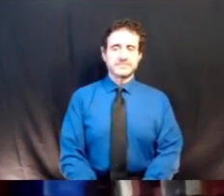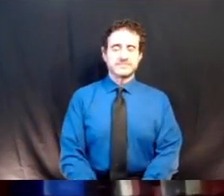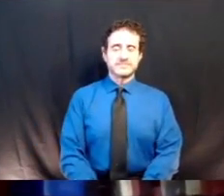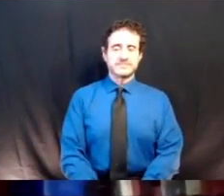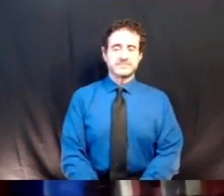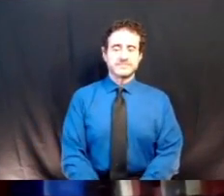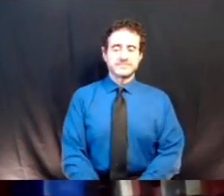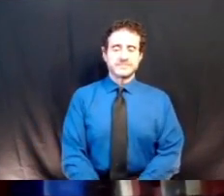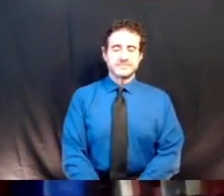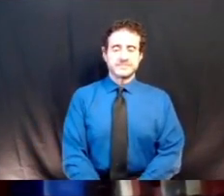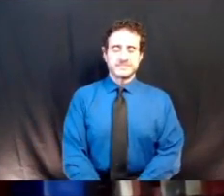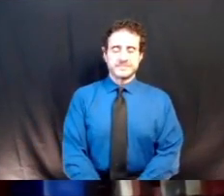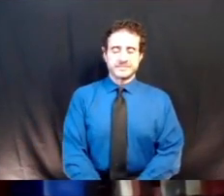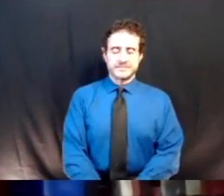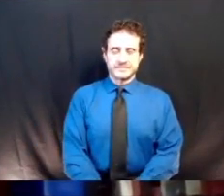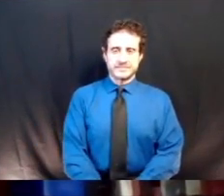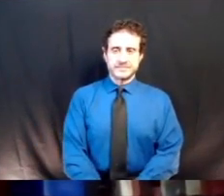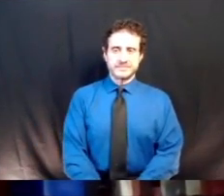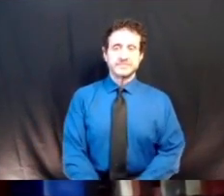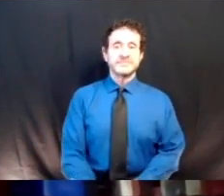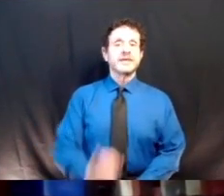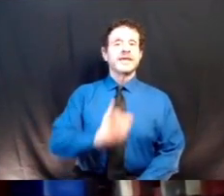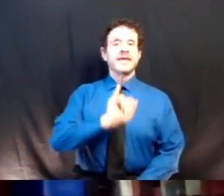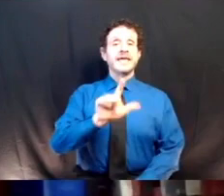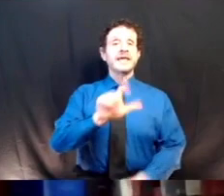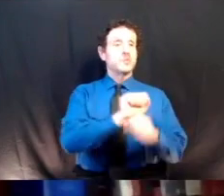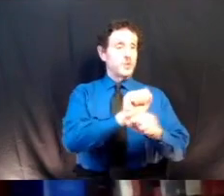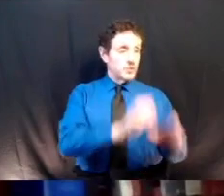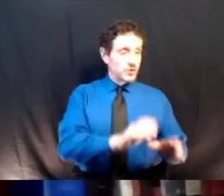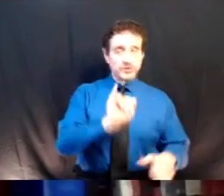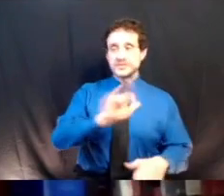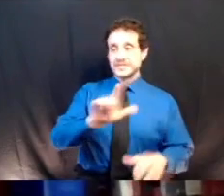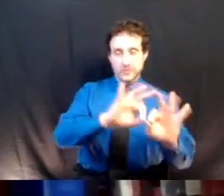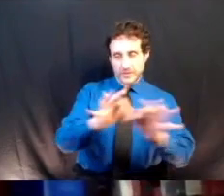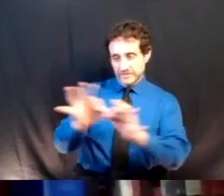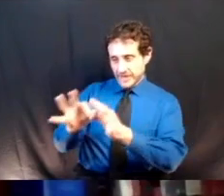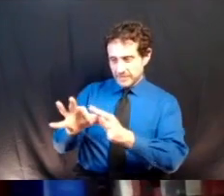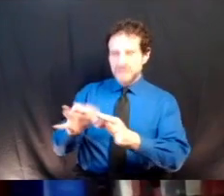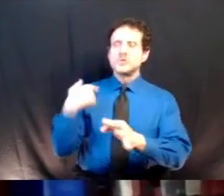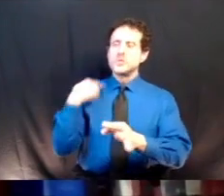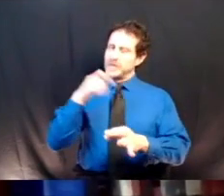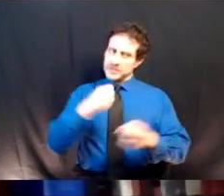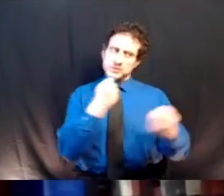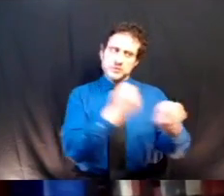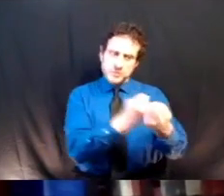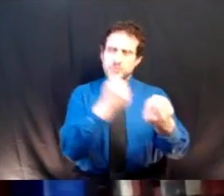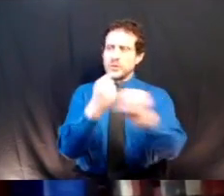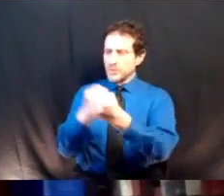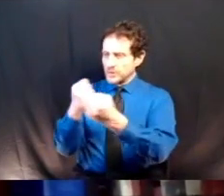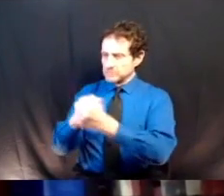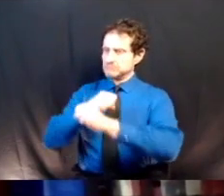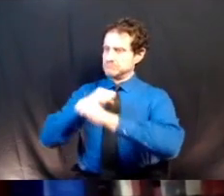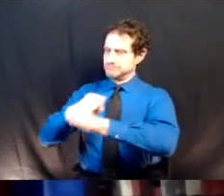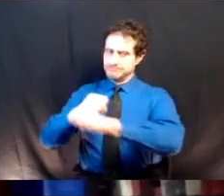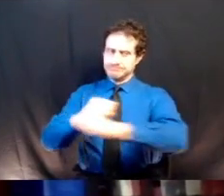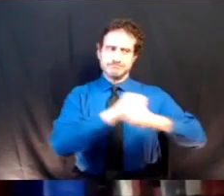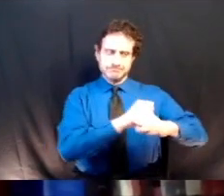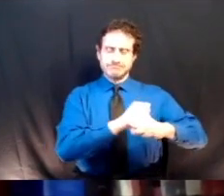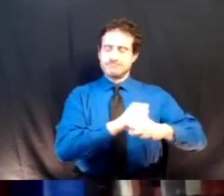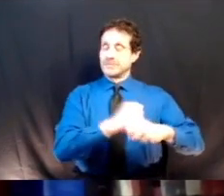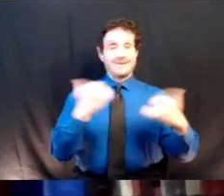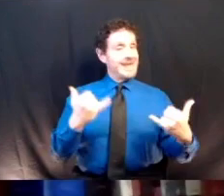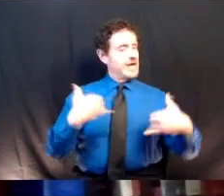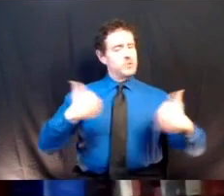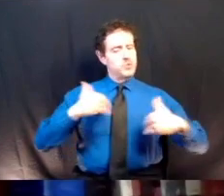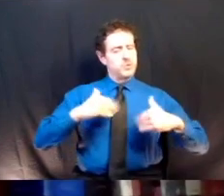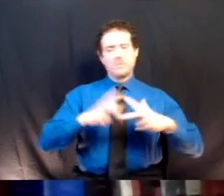Supporting and protecting our Illinois workers and families through this immensely challenging time is my top